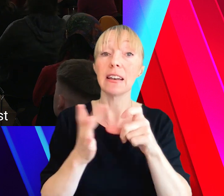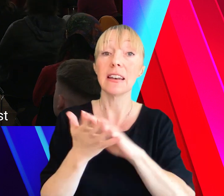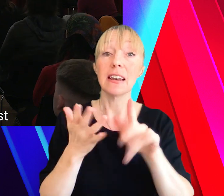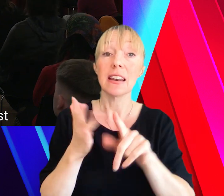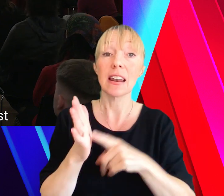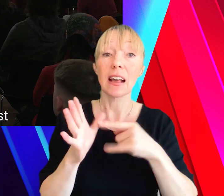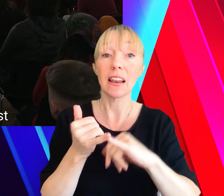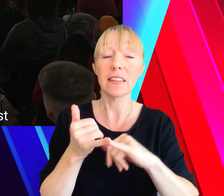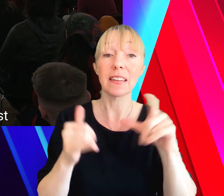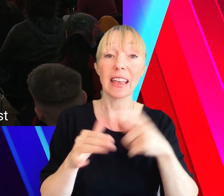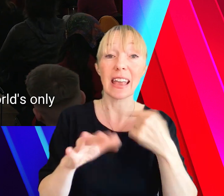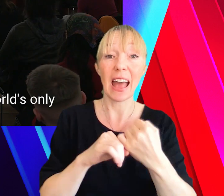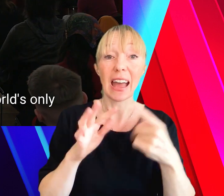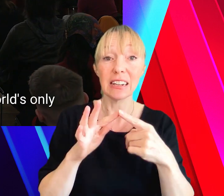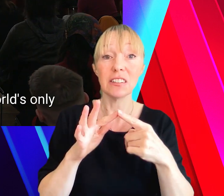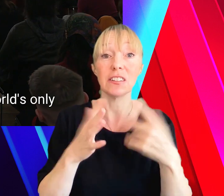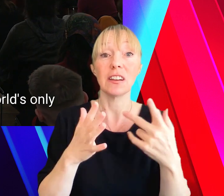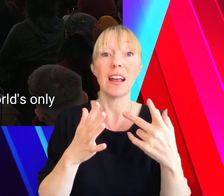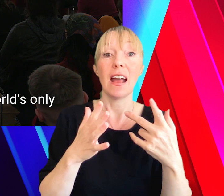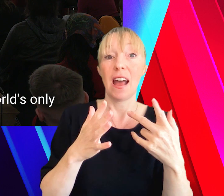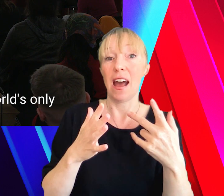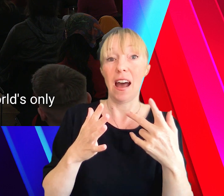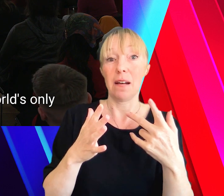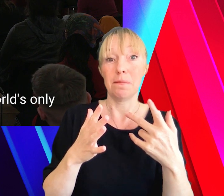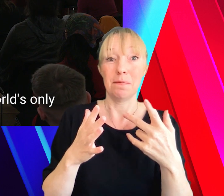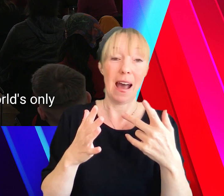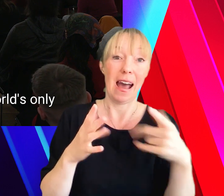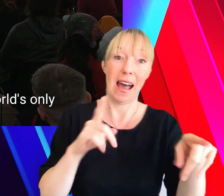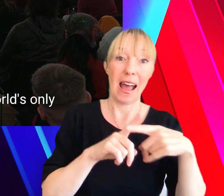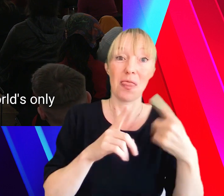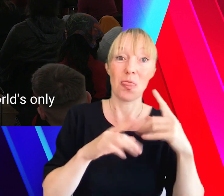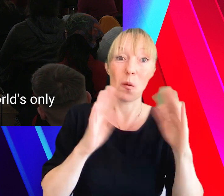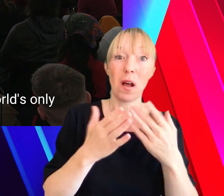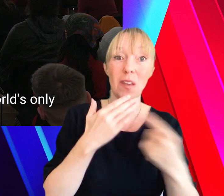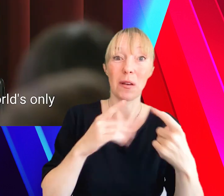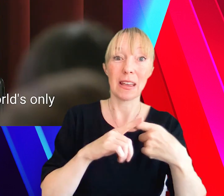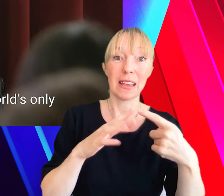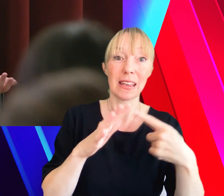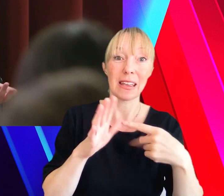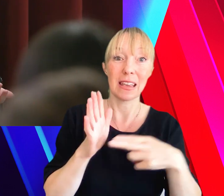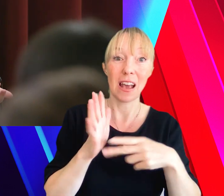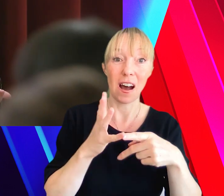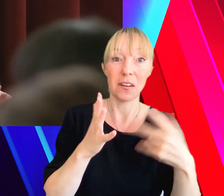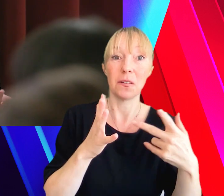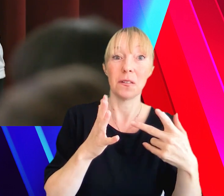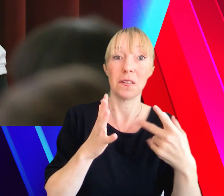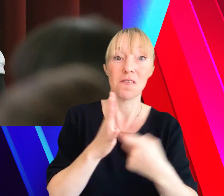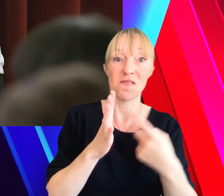a Nicolas Cage, Europe's longest running Nicolas Cage film festival, and the world's only Keanu Reeves film festival. And there's